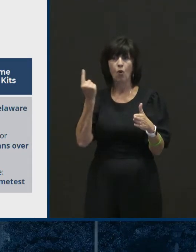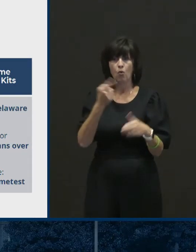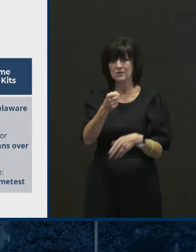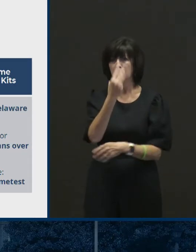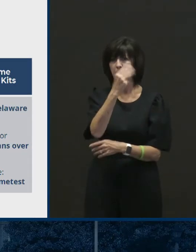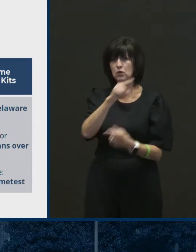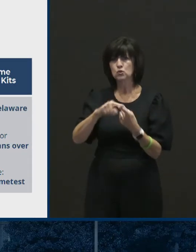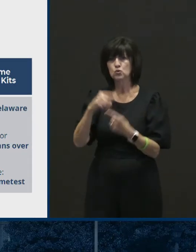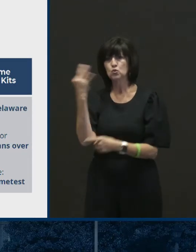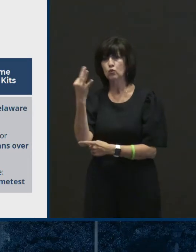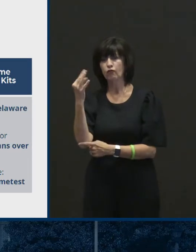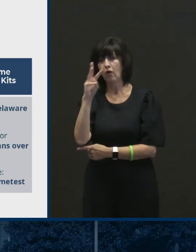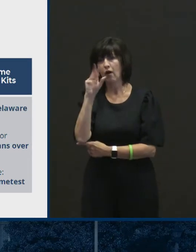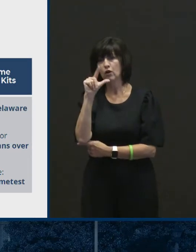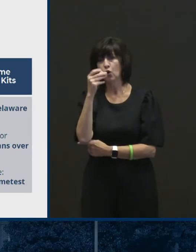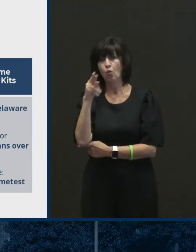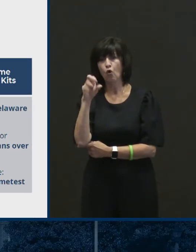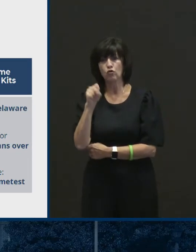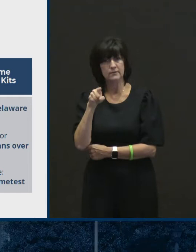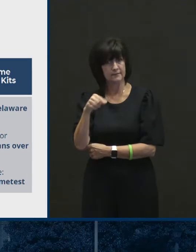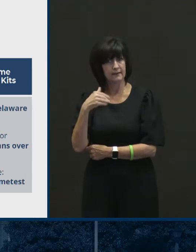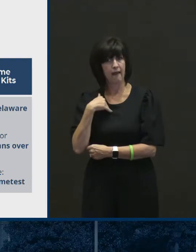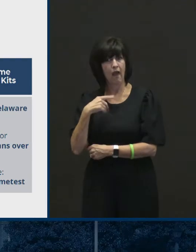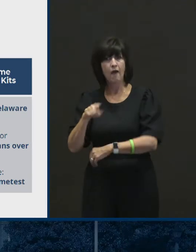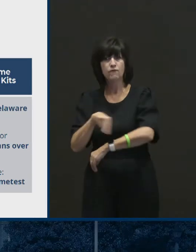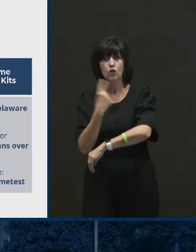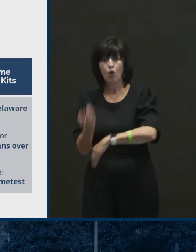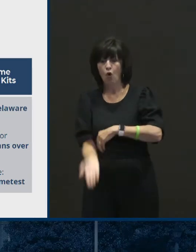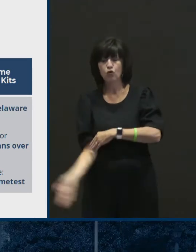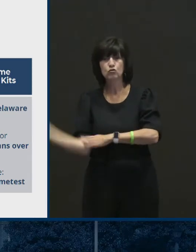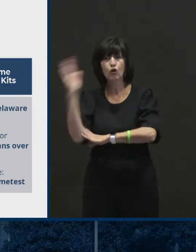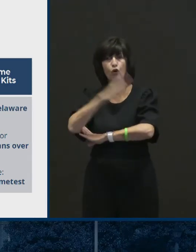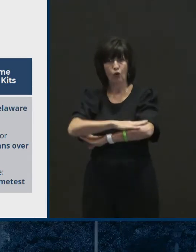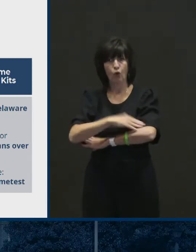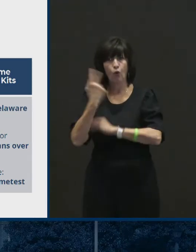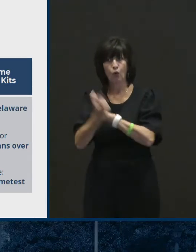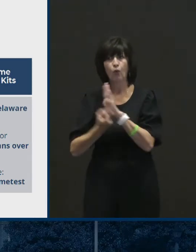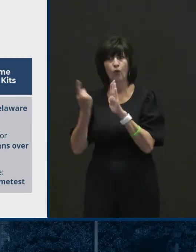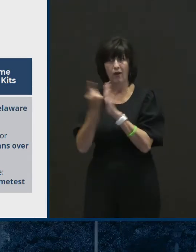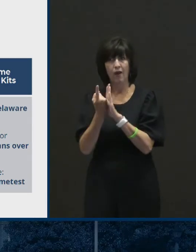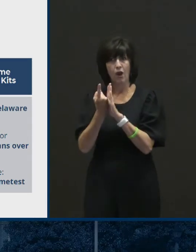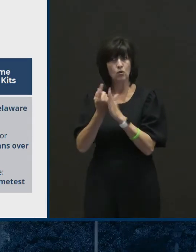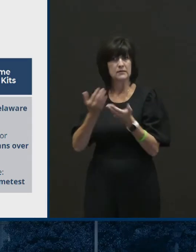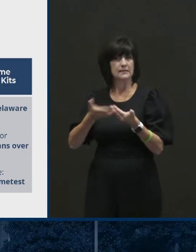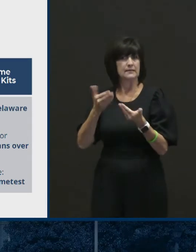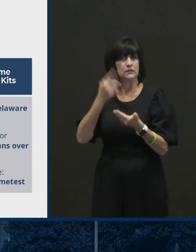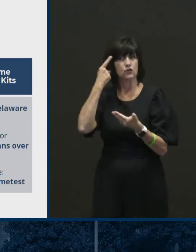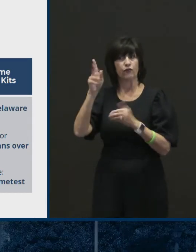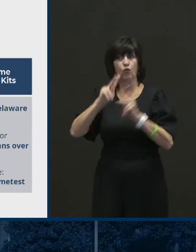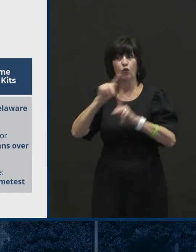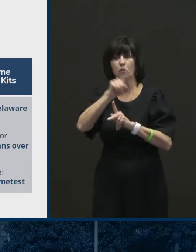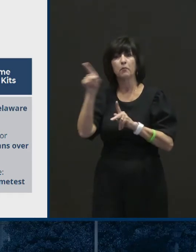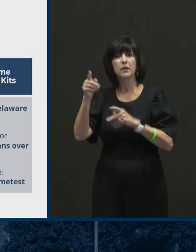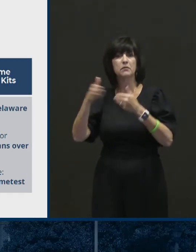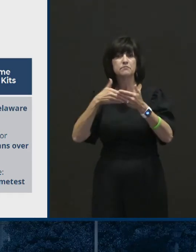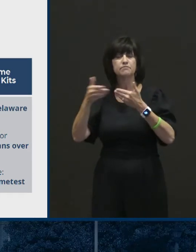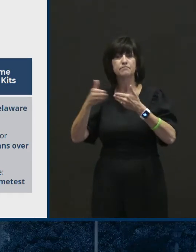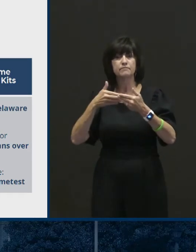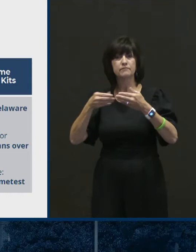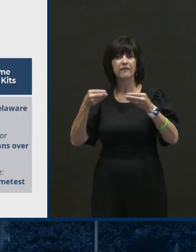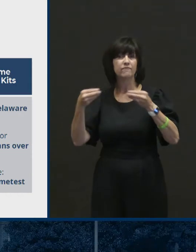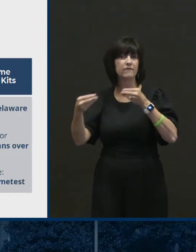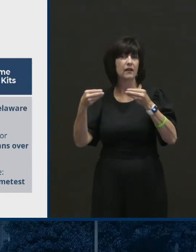They provide the longer hours and kind of that convenience for some of the people. We have the pop-up community testing event. So we were